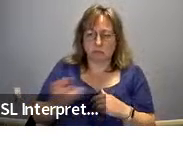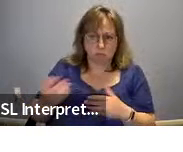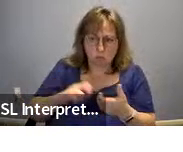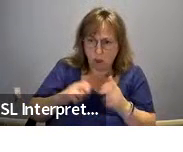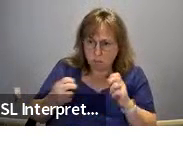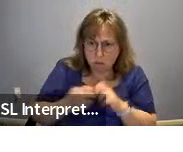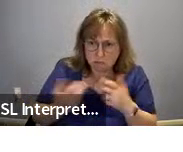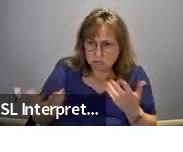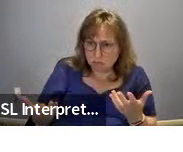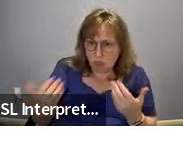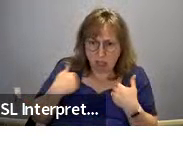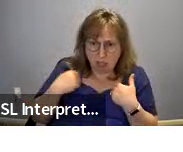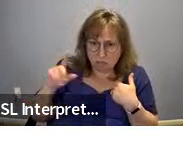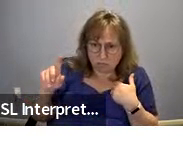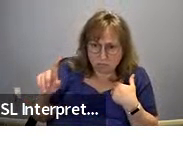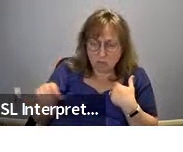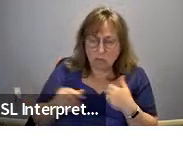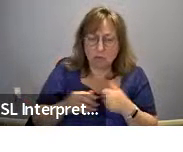having.